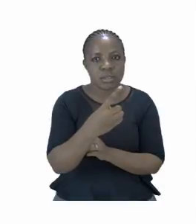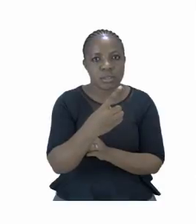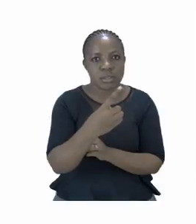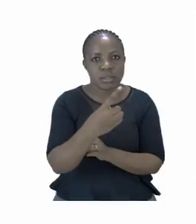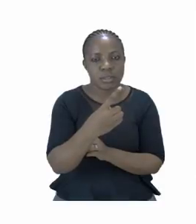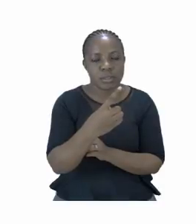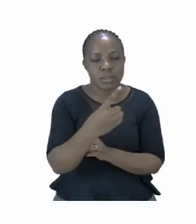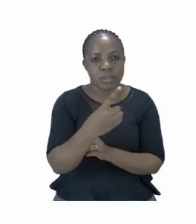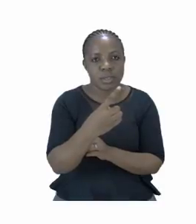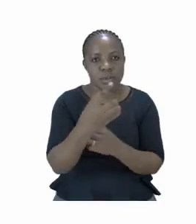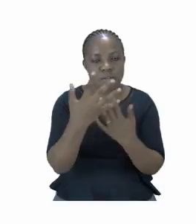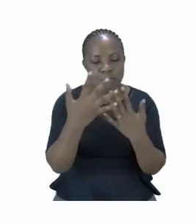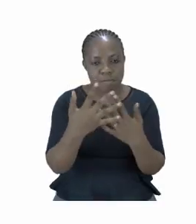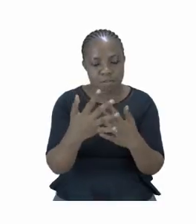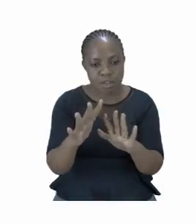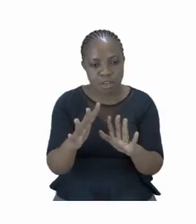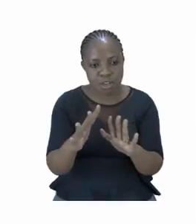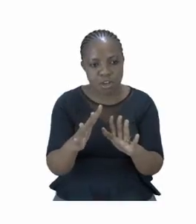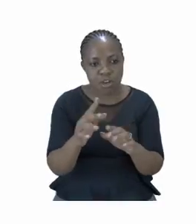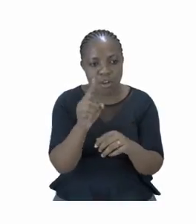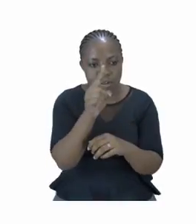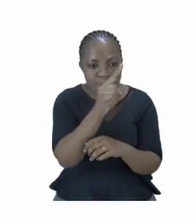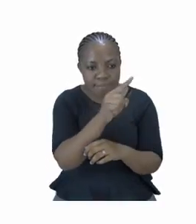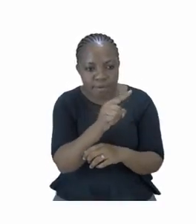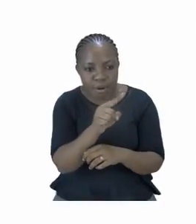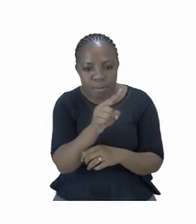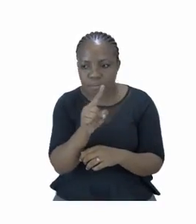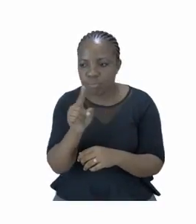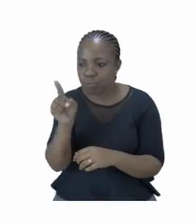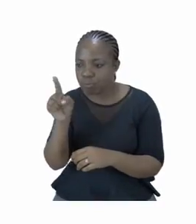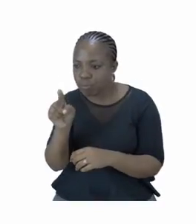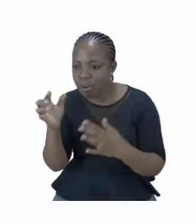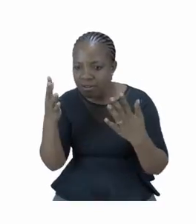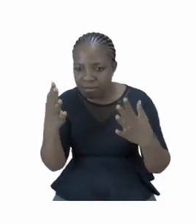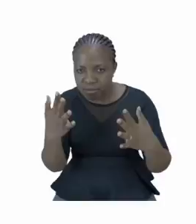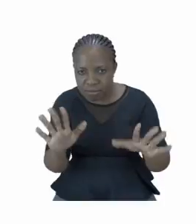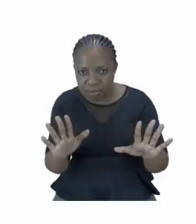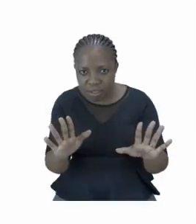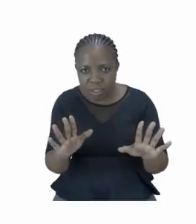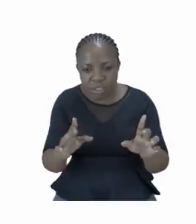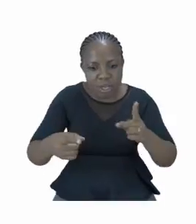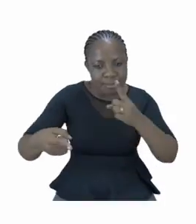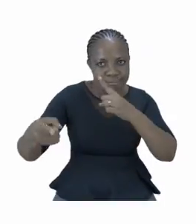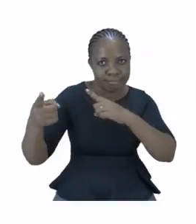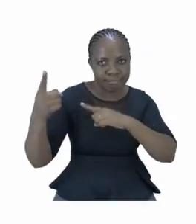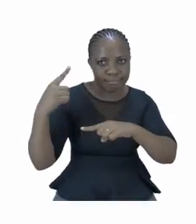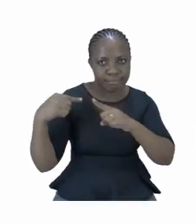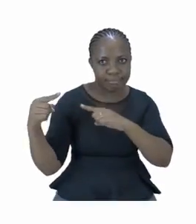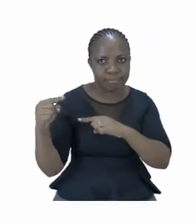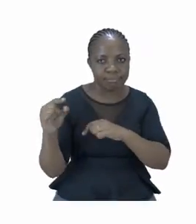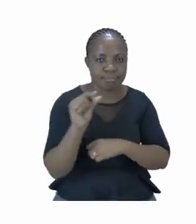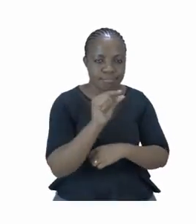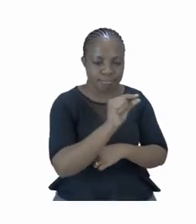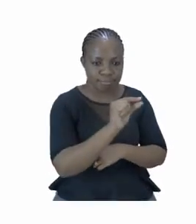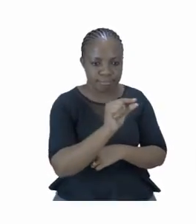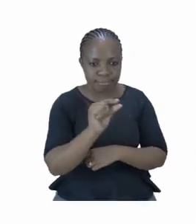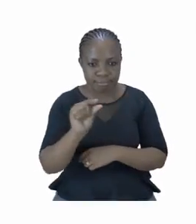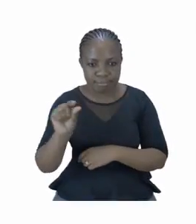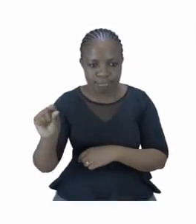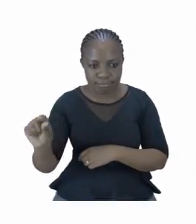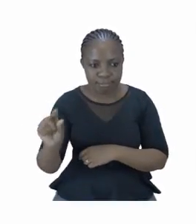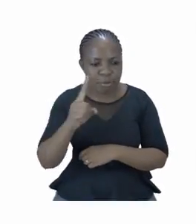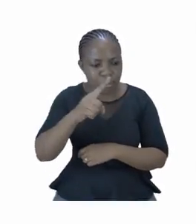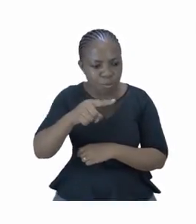is to write the sentence again. But this time with the correct